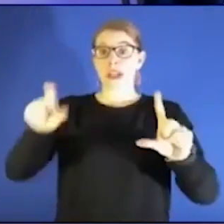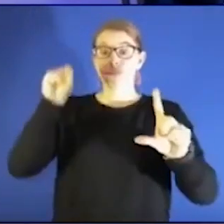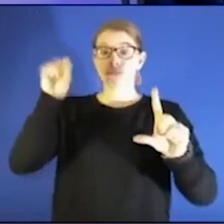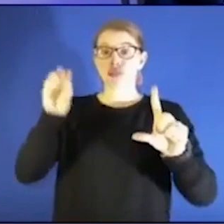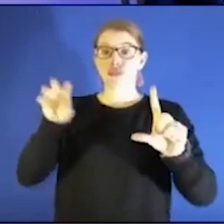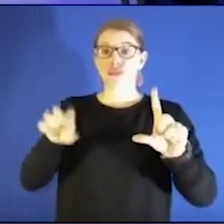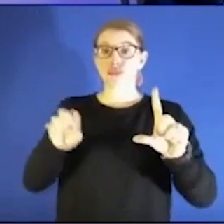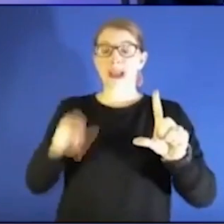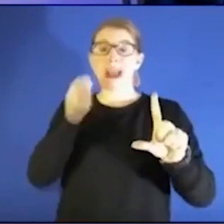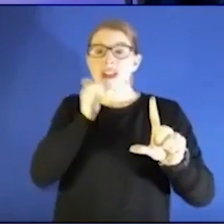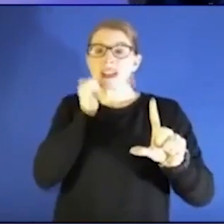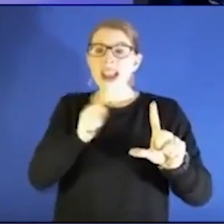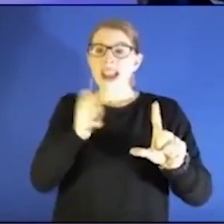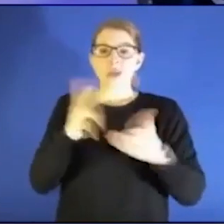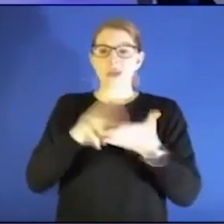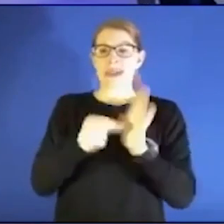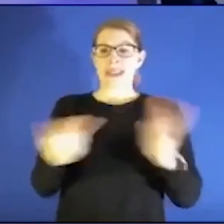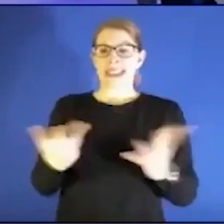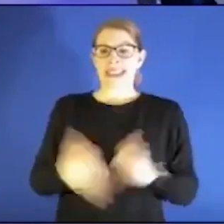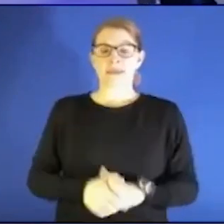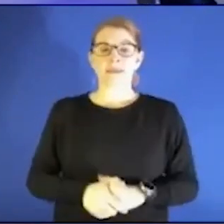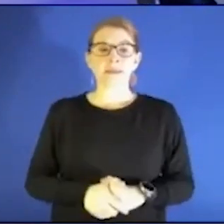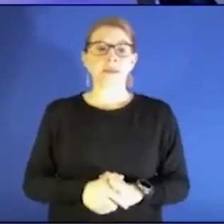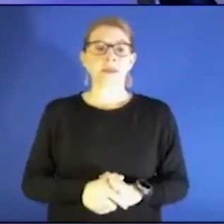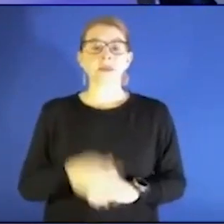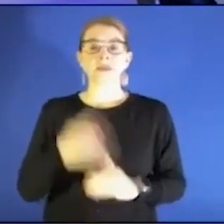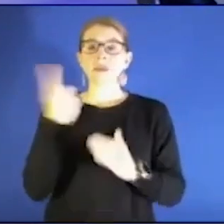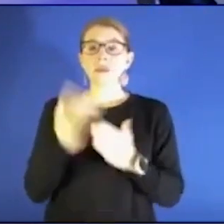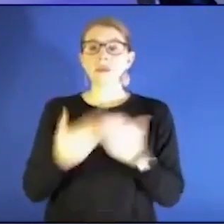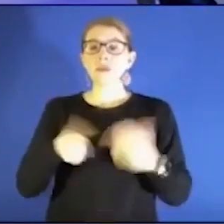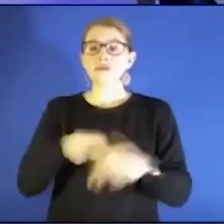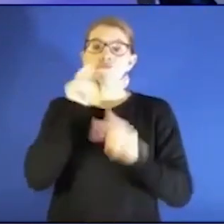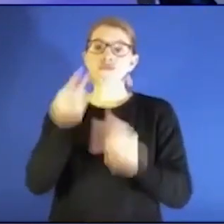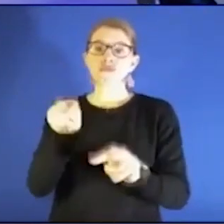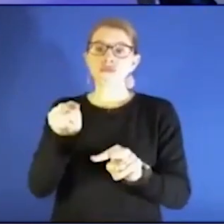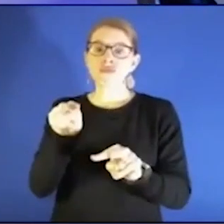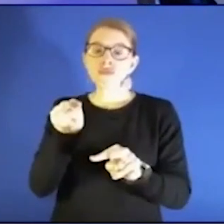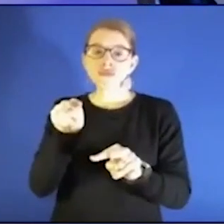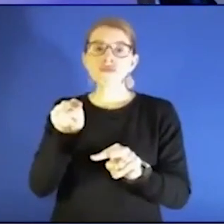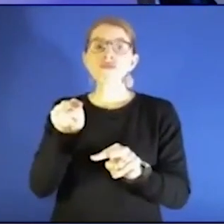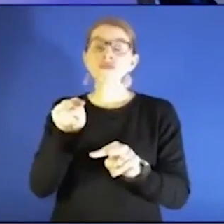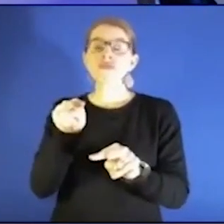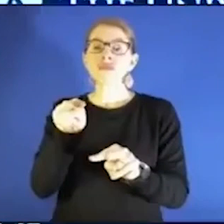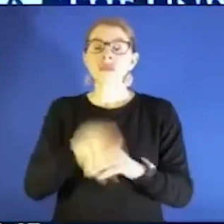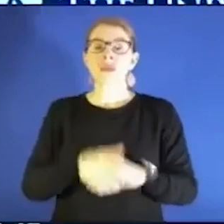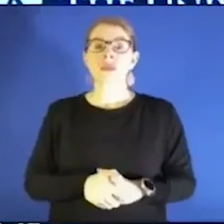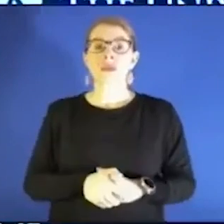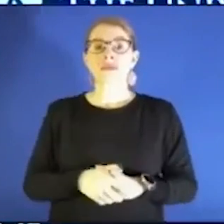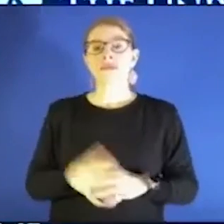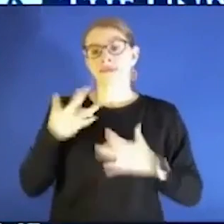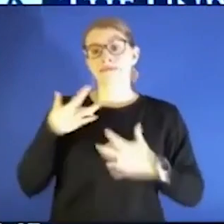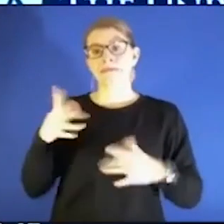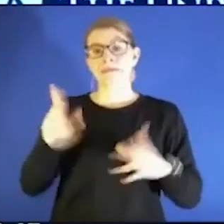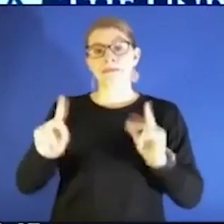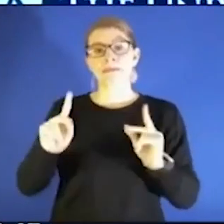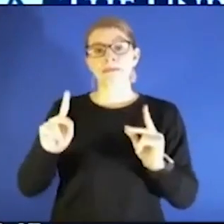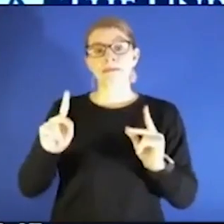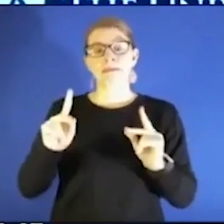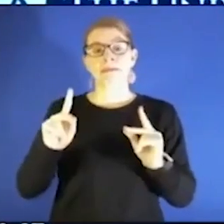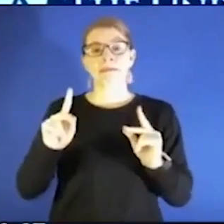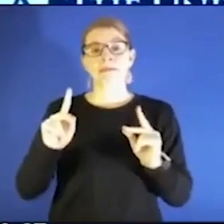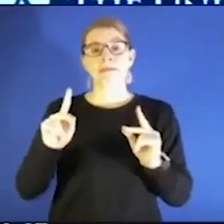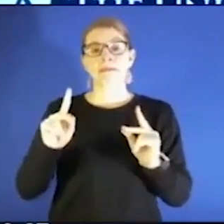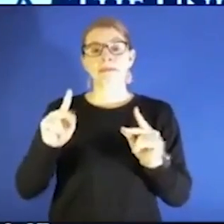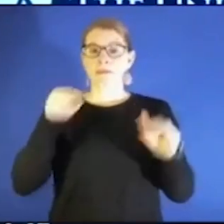Yeah, so it's something that we are monitoring very, very closely, and most often these are folks that have come to the organization or to the